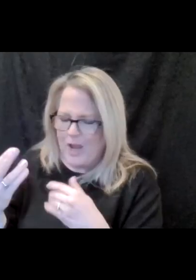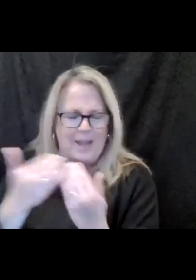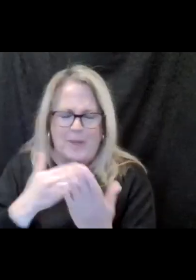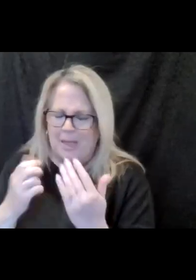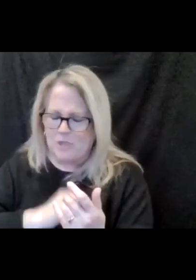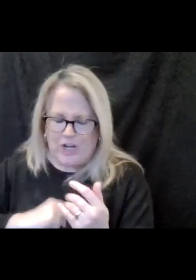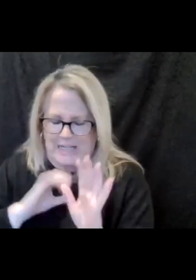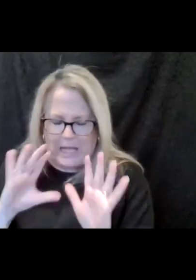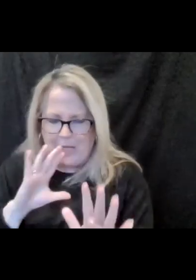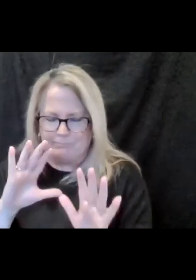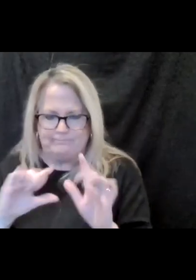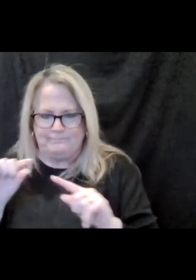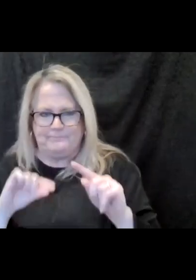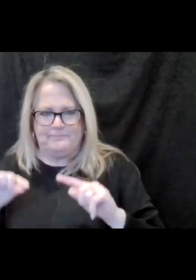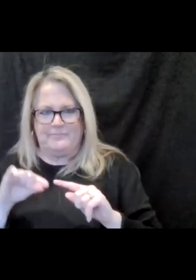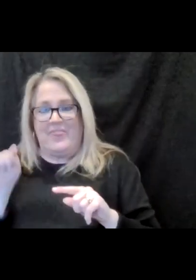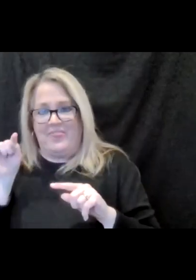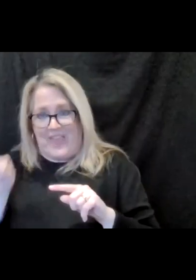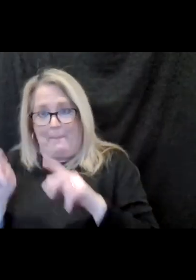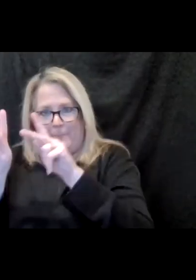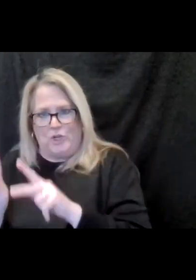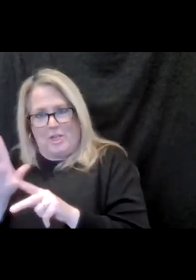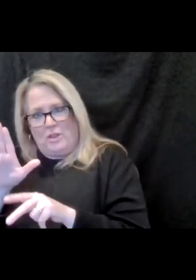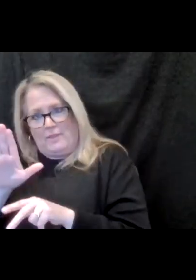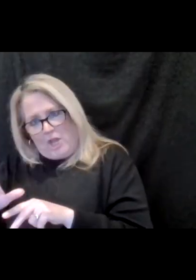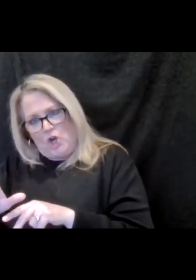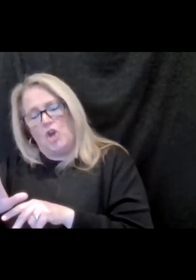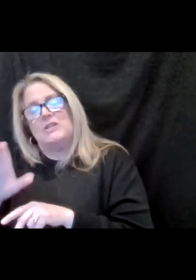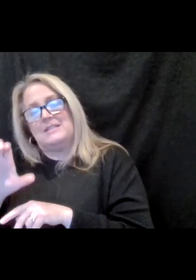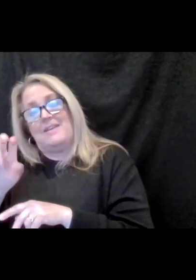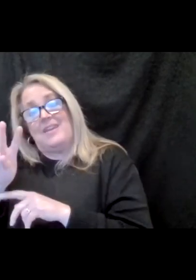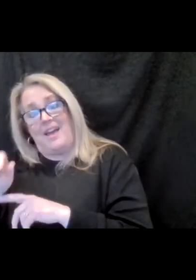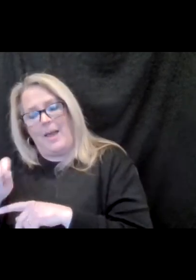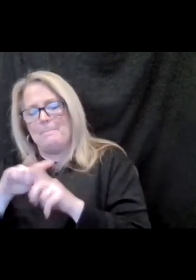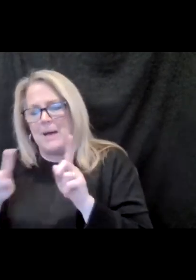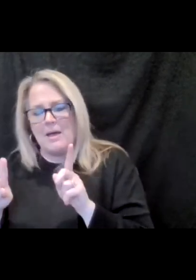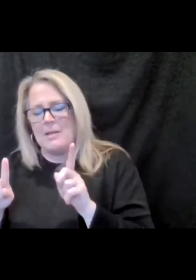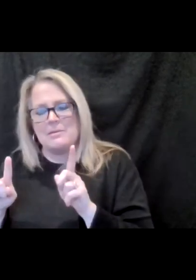sorry. That's this person's CVI. And but it's.